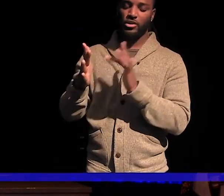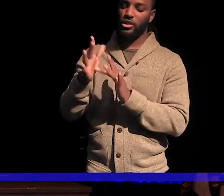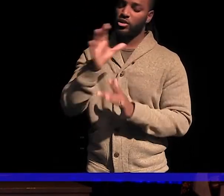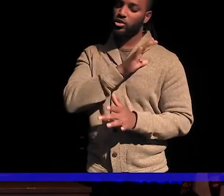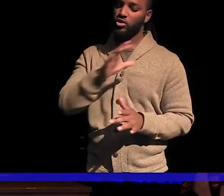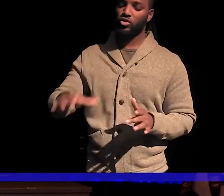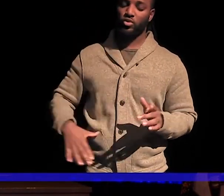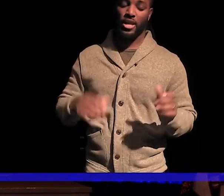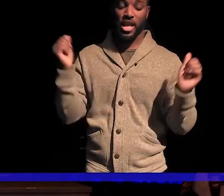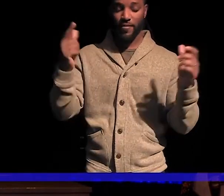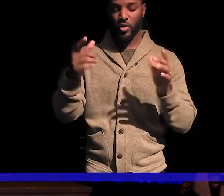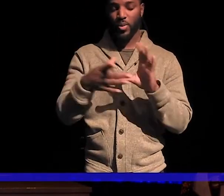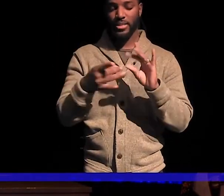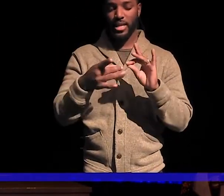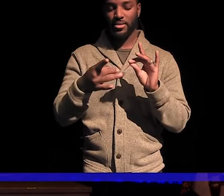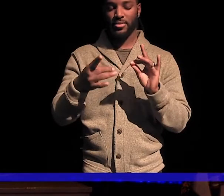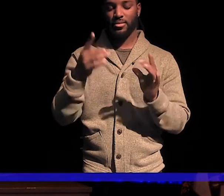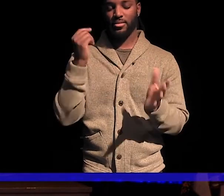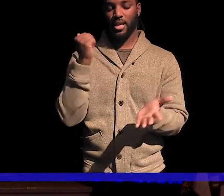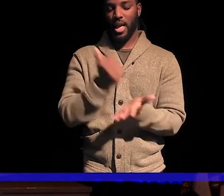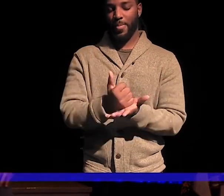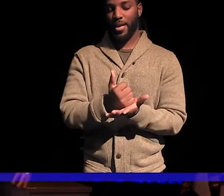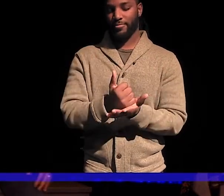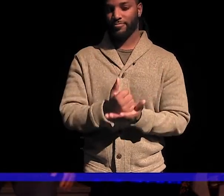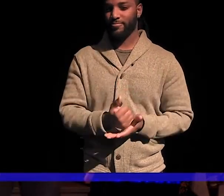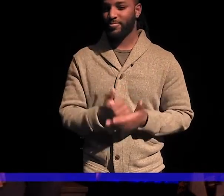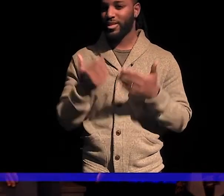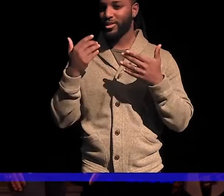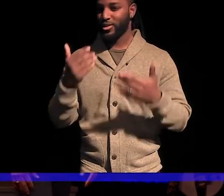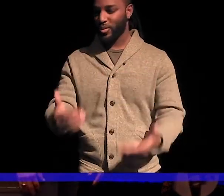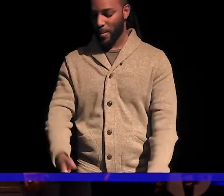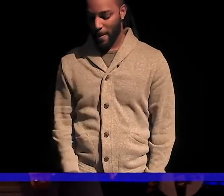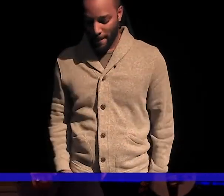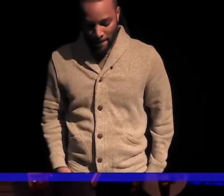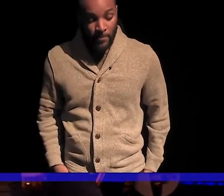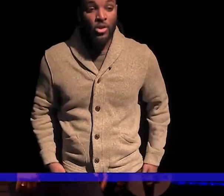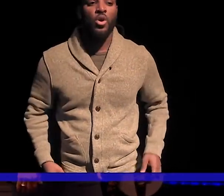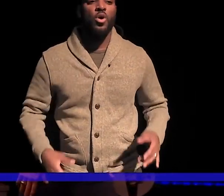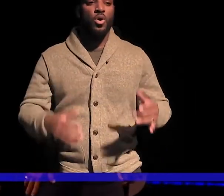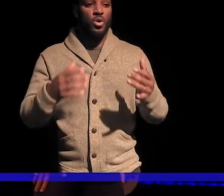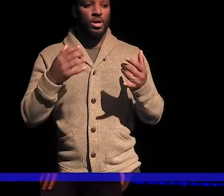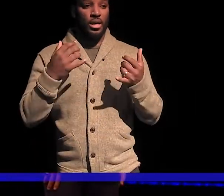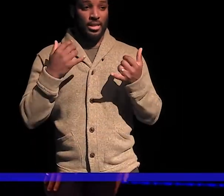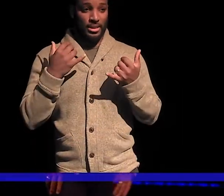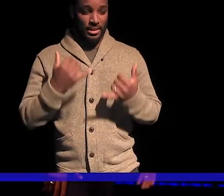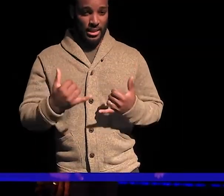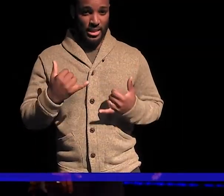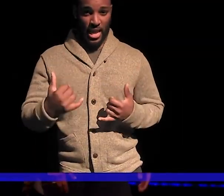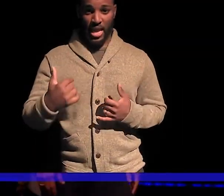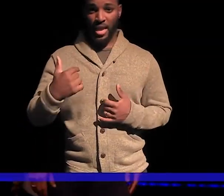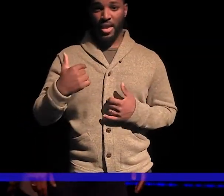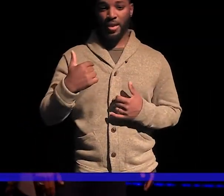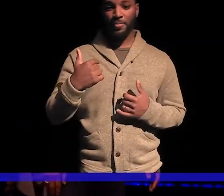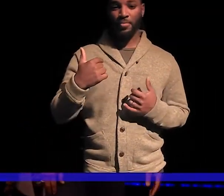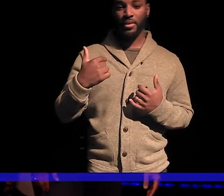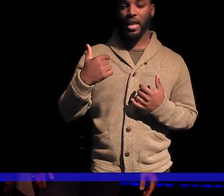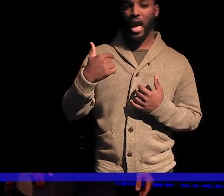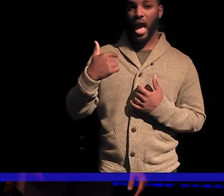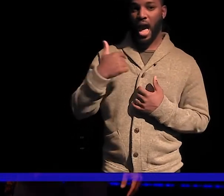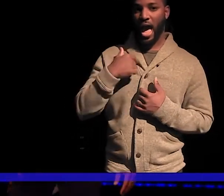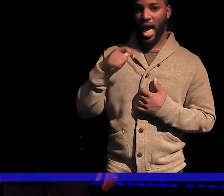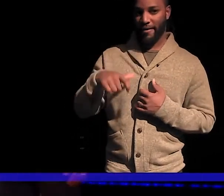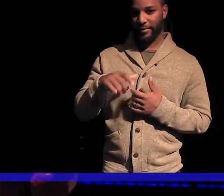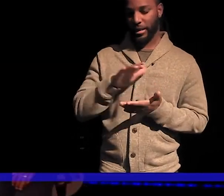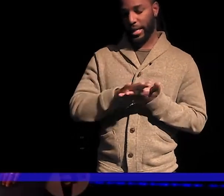Christ. And God's people said, amen. Amen. Let's get to it. So today we're going to, I have the unenviable task of cleaning